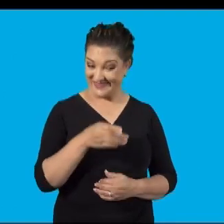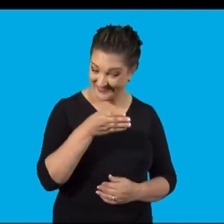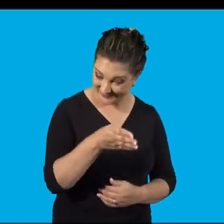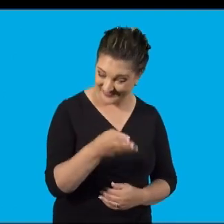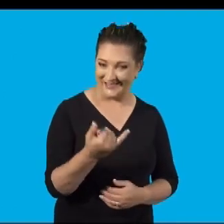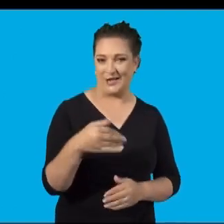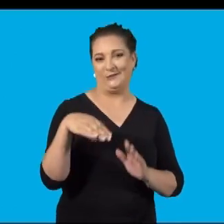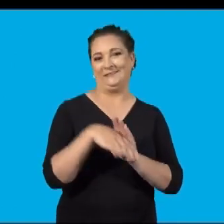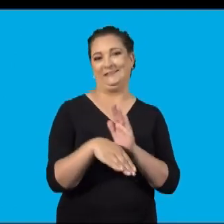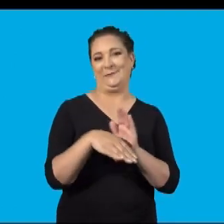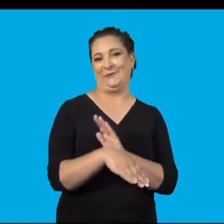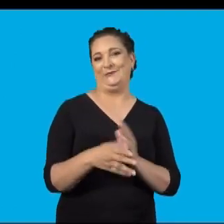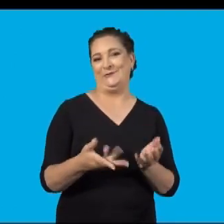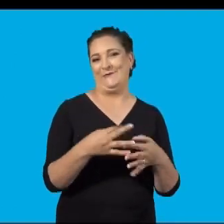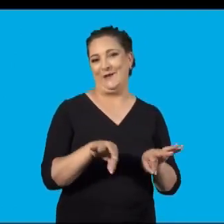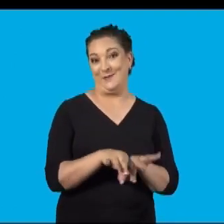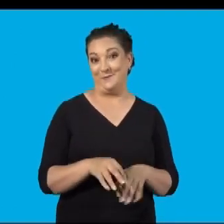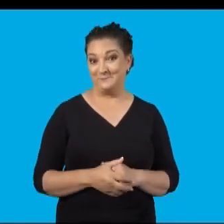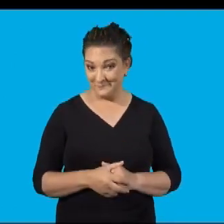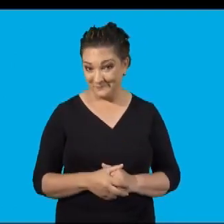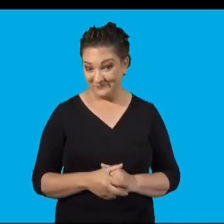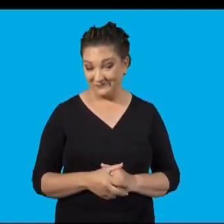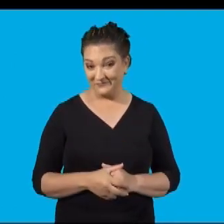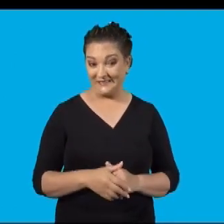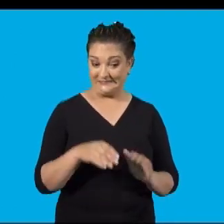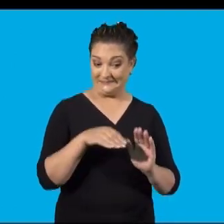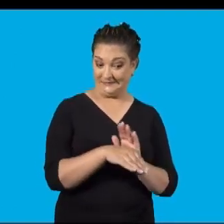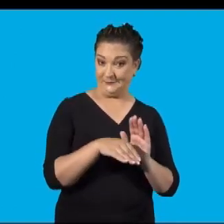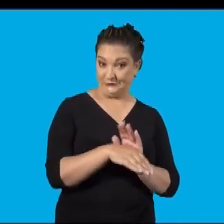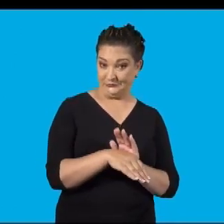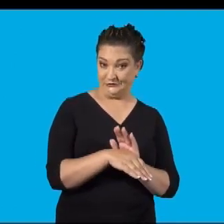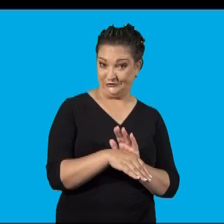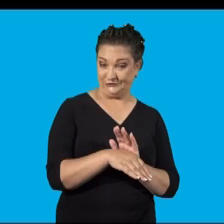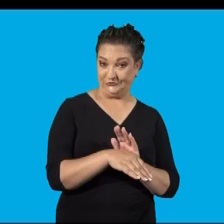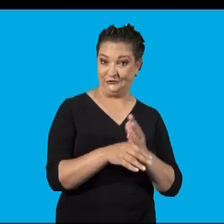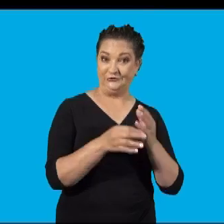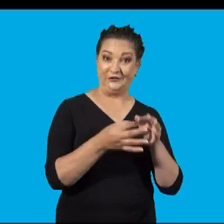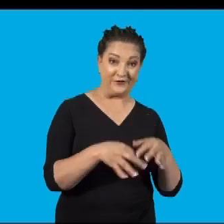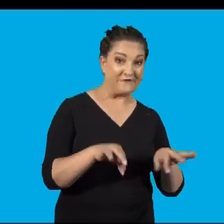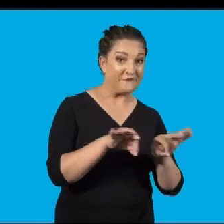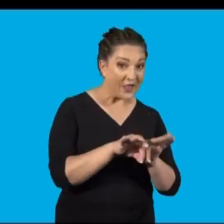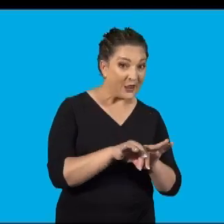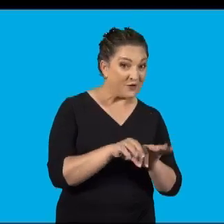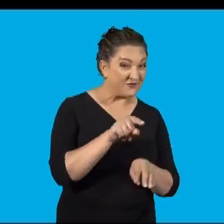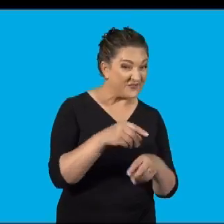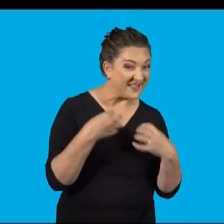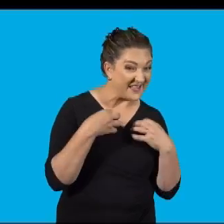27,999. That becomes now my depreciation. So the depreciation for this asset is